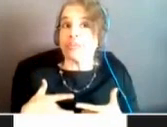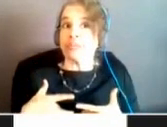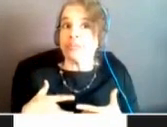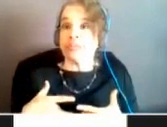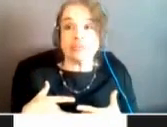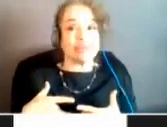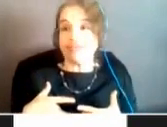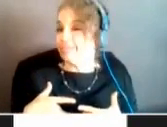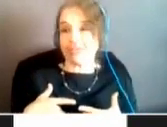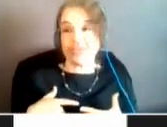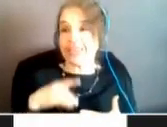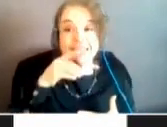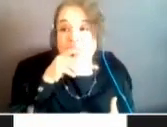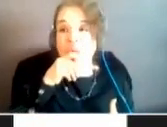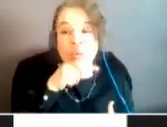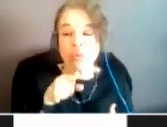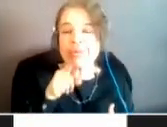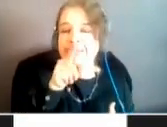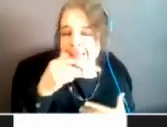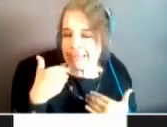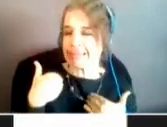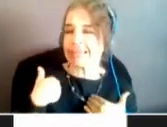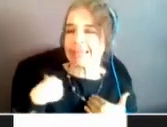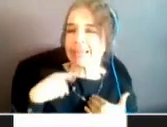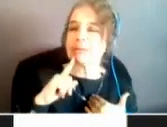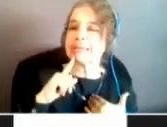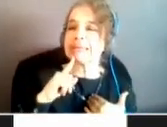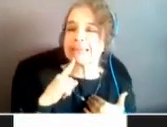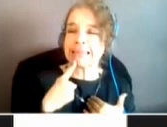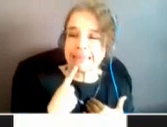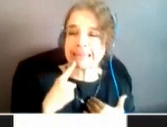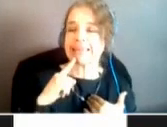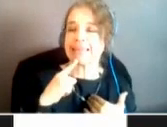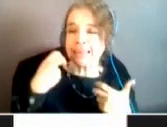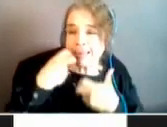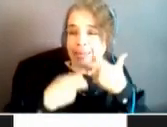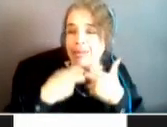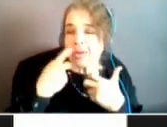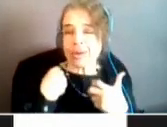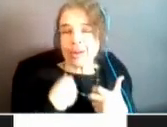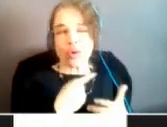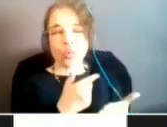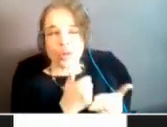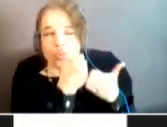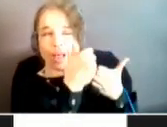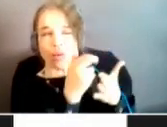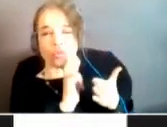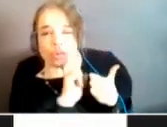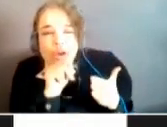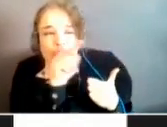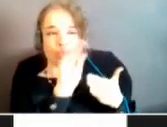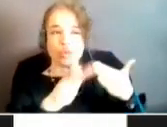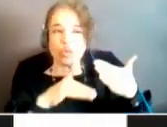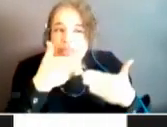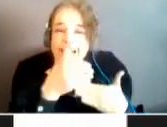She's not just old, she has a clinical problem, and we need to respond to that. Next slide.